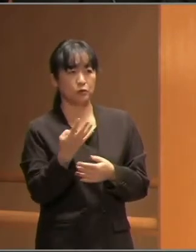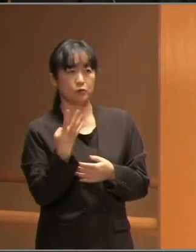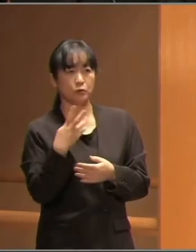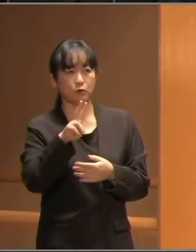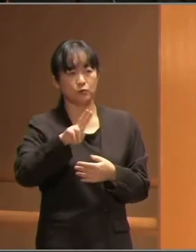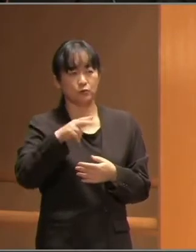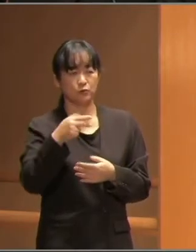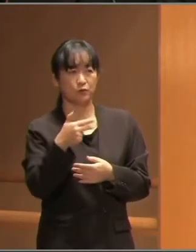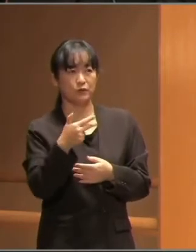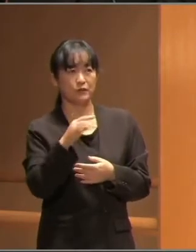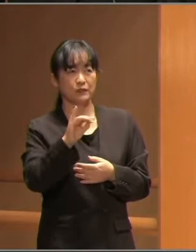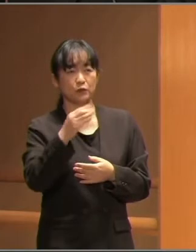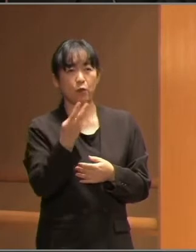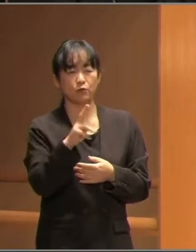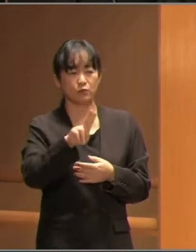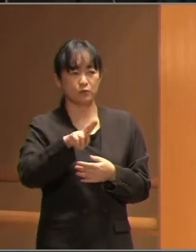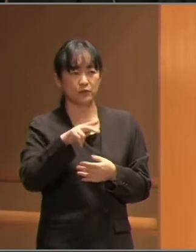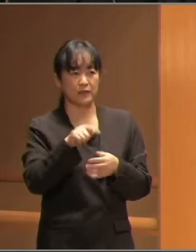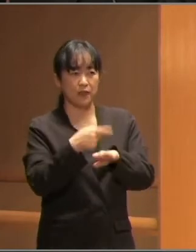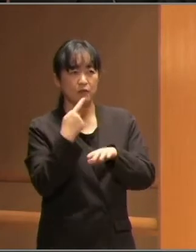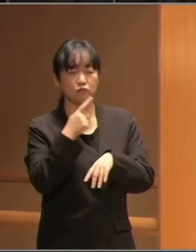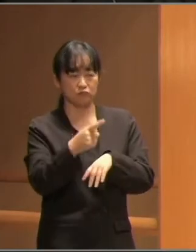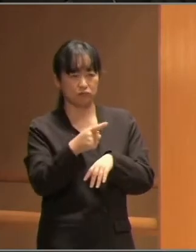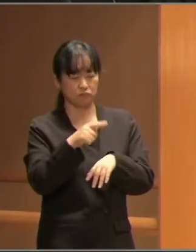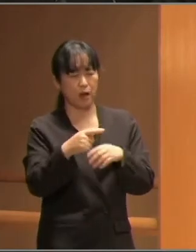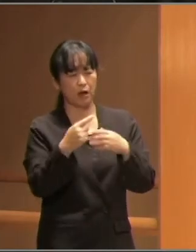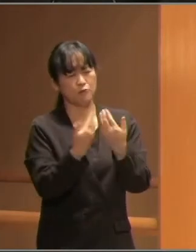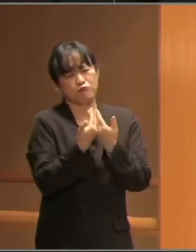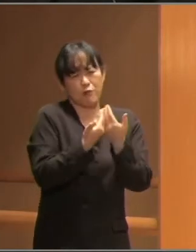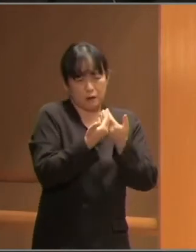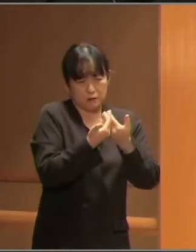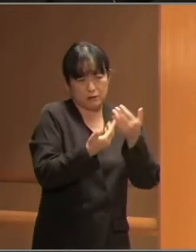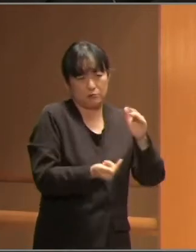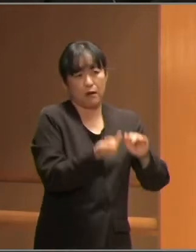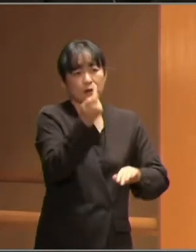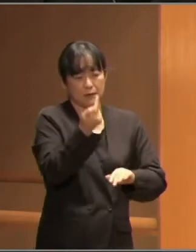unexpected failures, the balance will be lost.